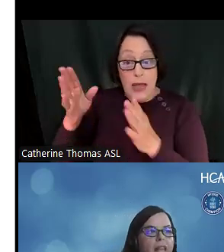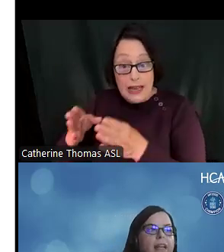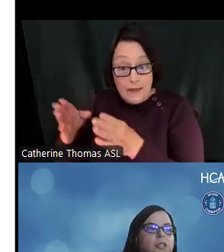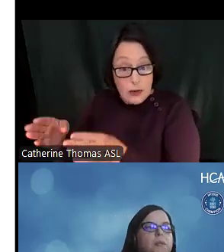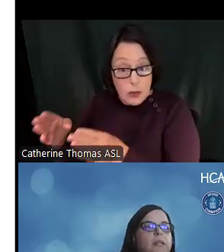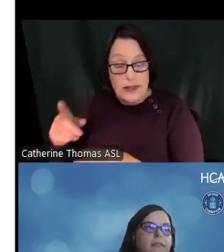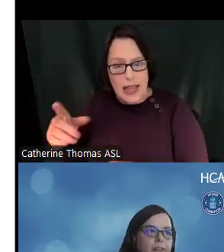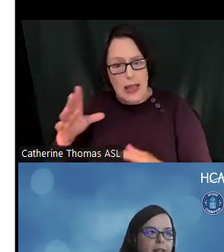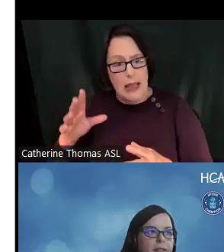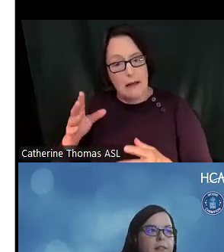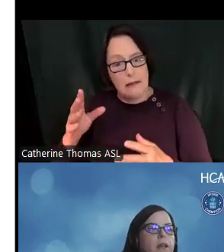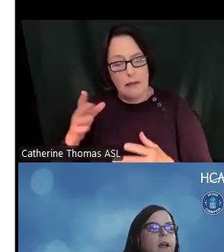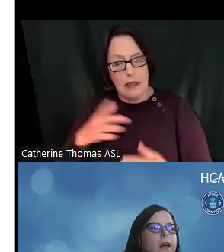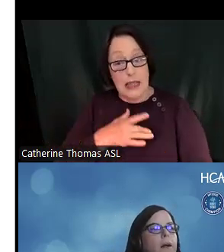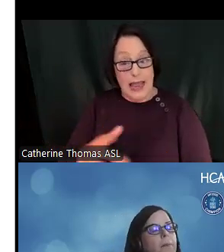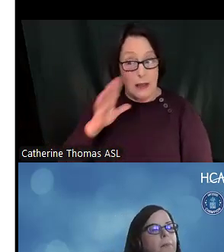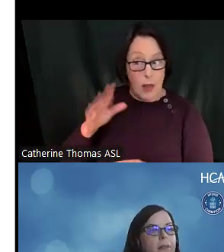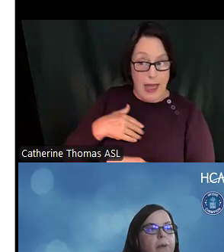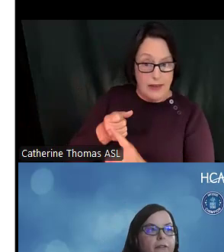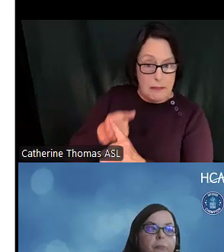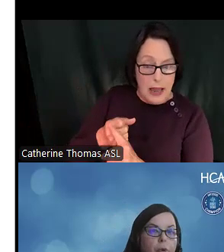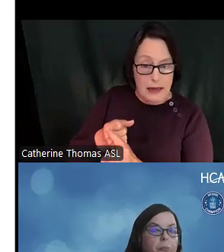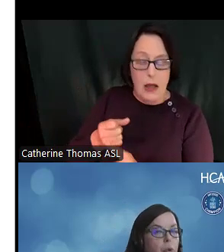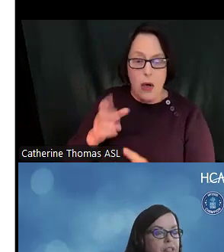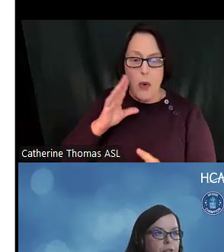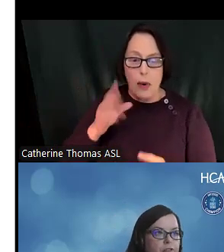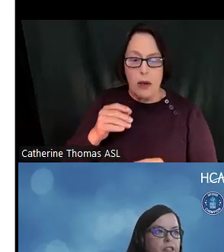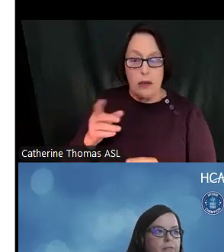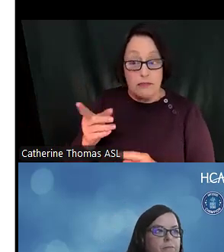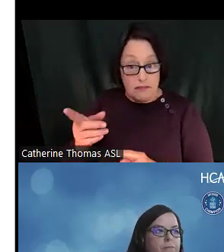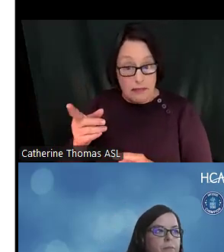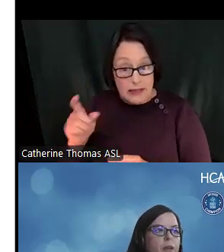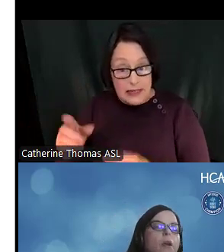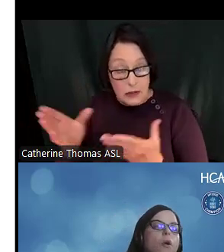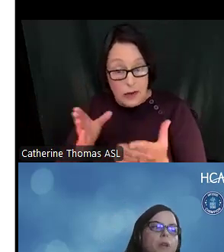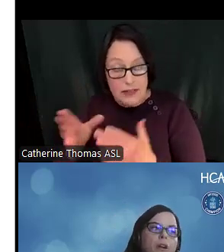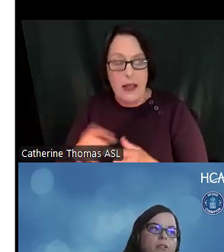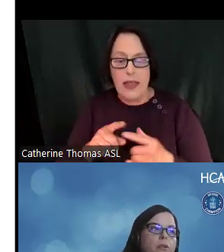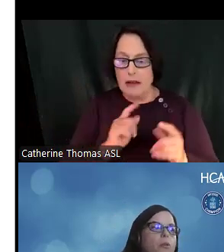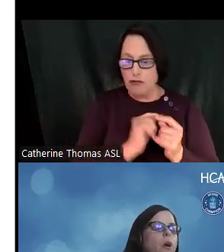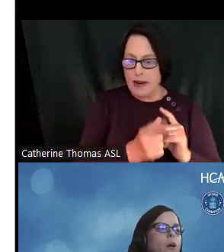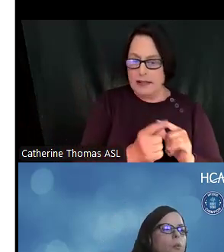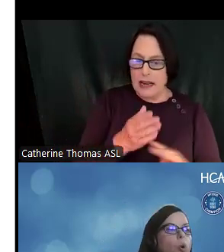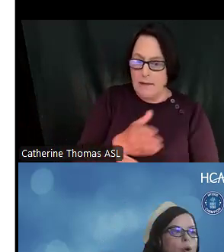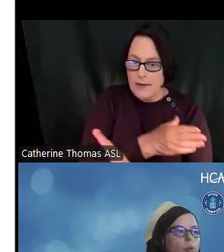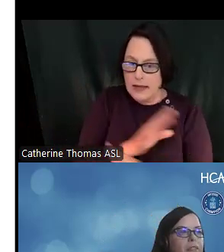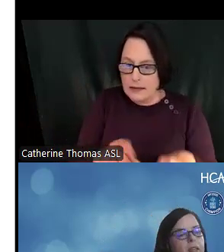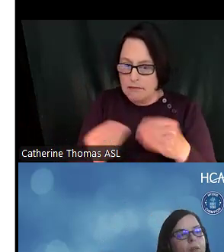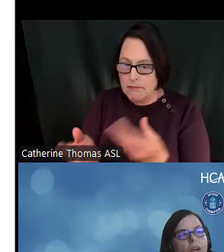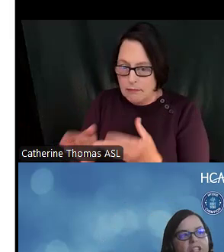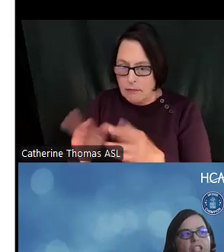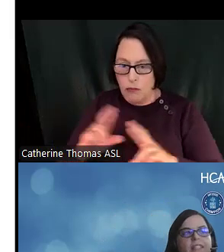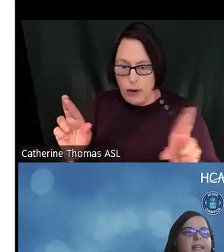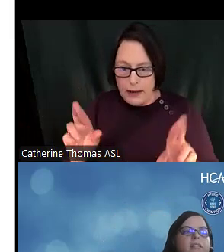or likely to be affected by the benefit program or service. We also work with